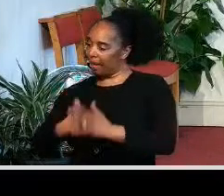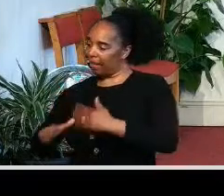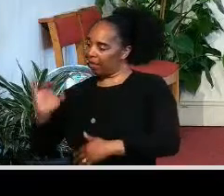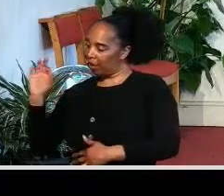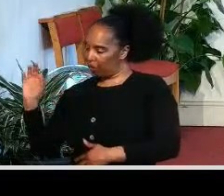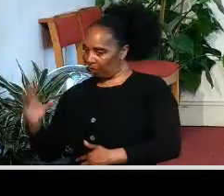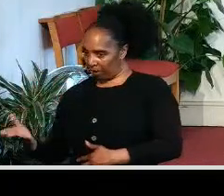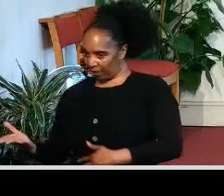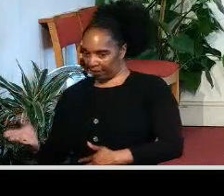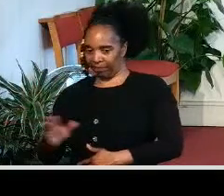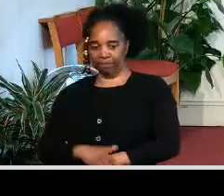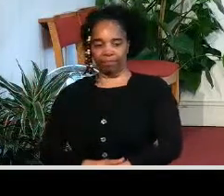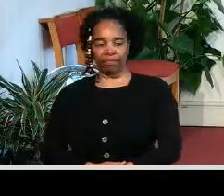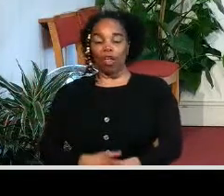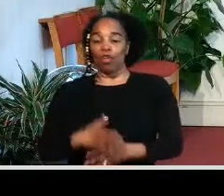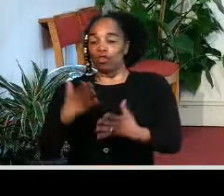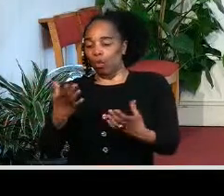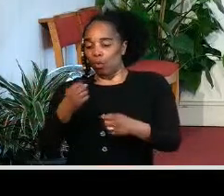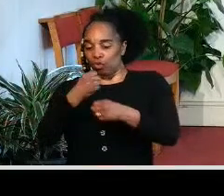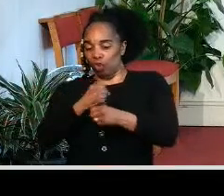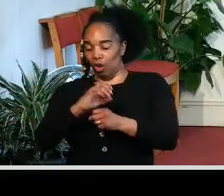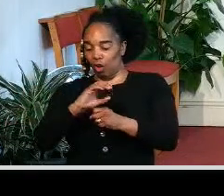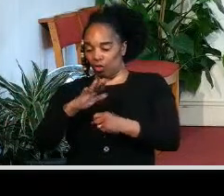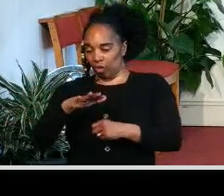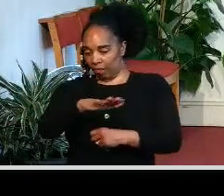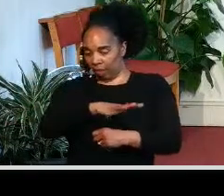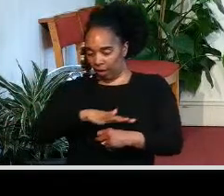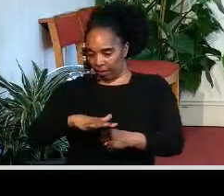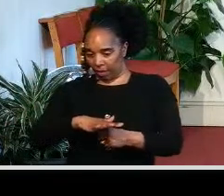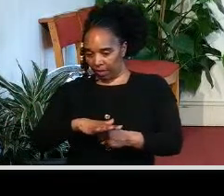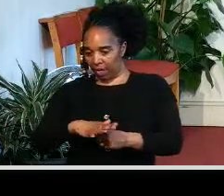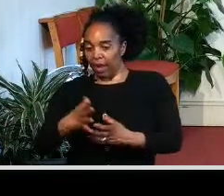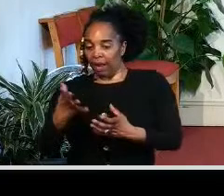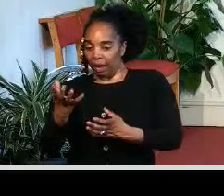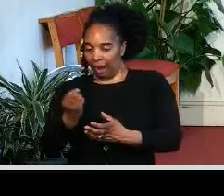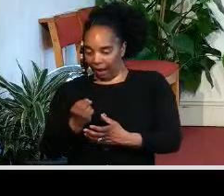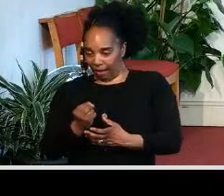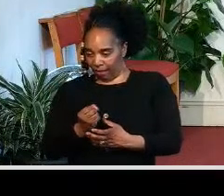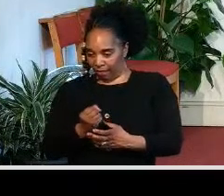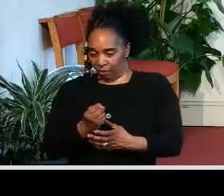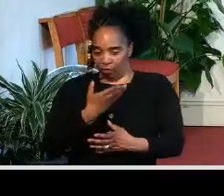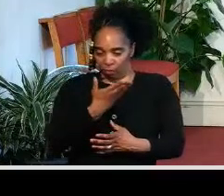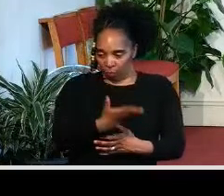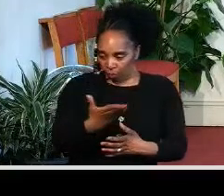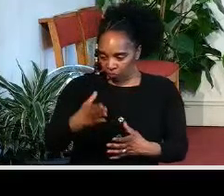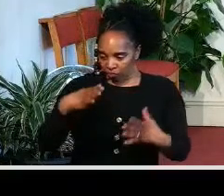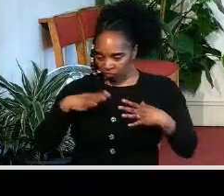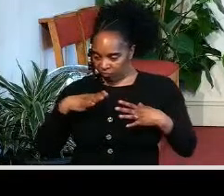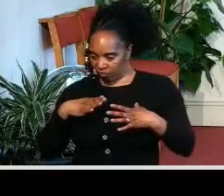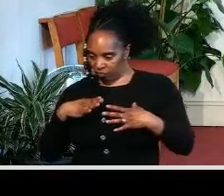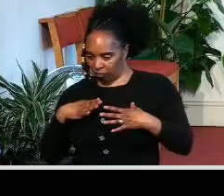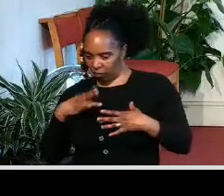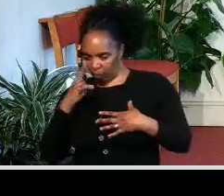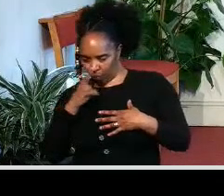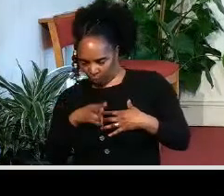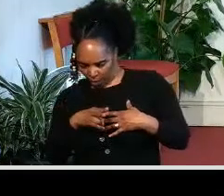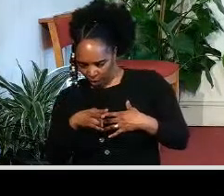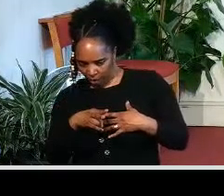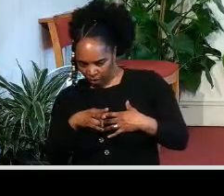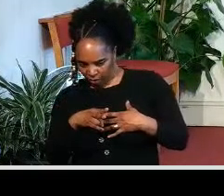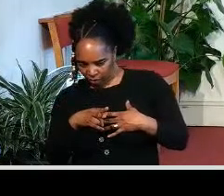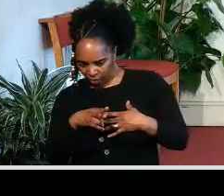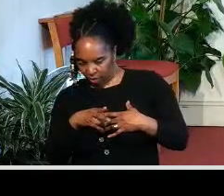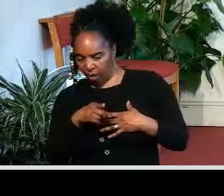Again, in the church environment, there's a couple of pointers here. Have rewards ready to be given for good behavior. Ensure that you observe carefully